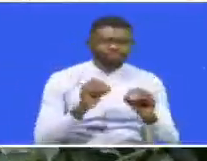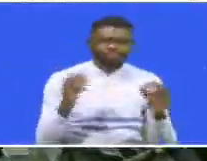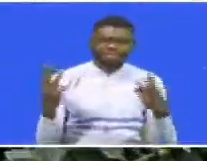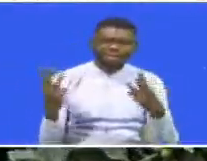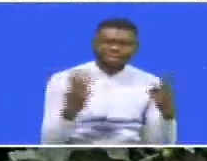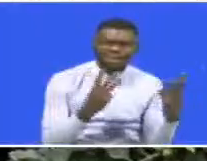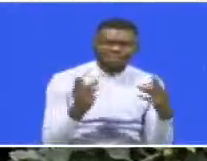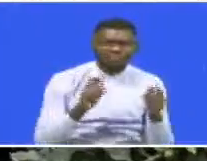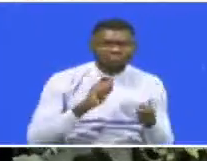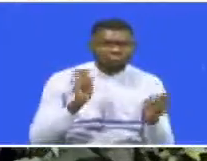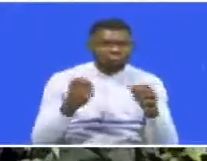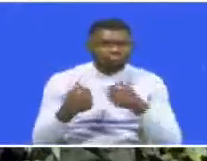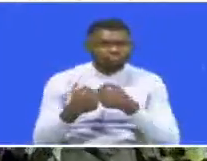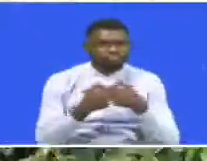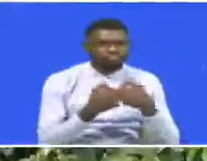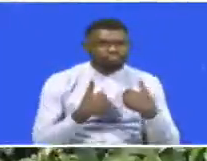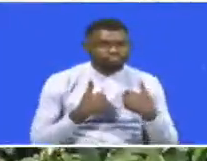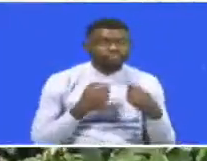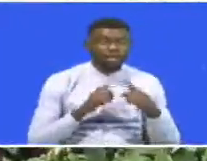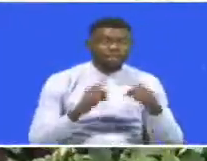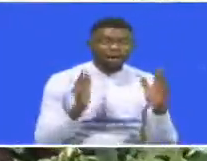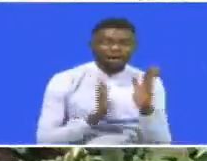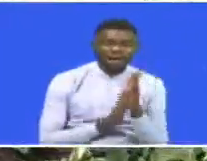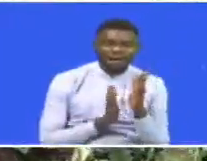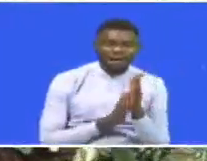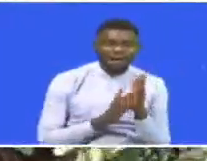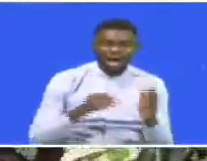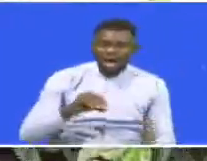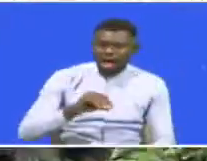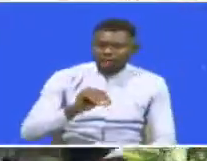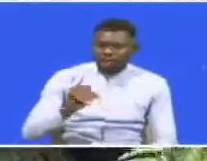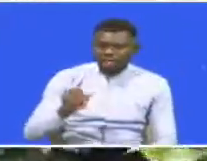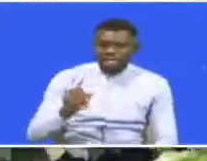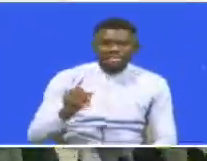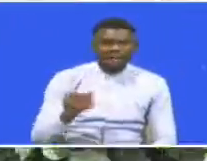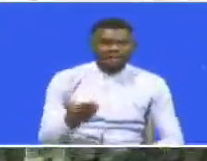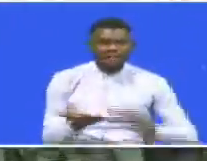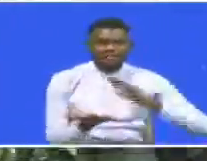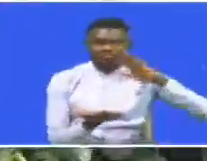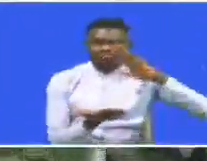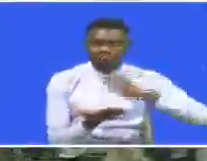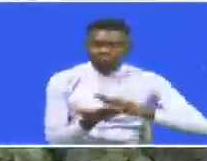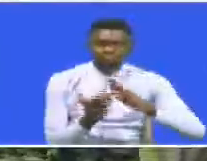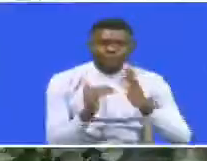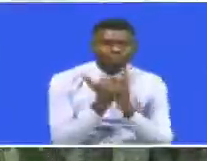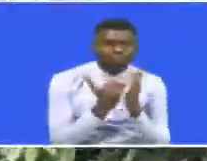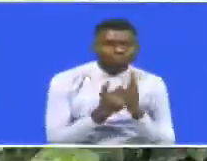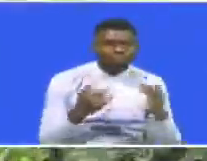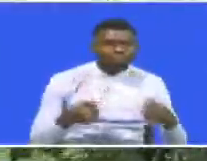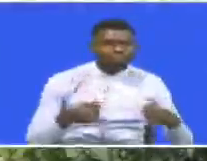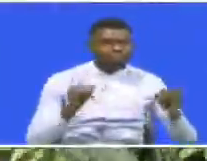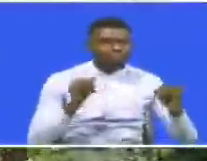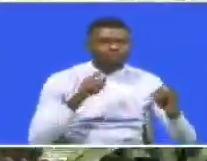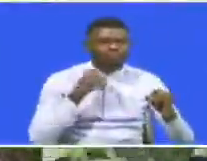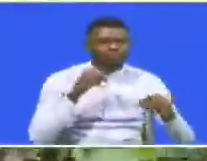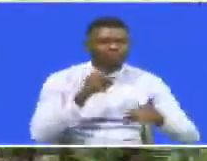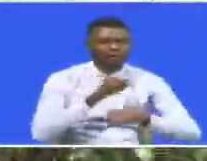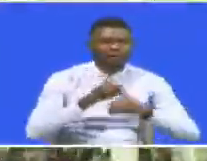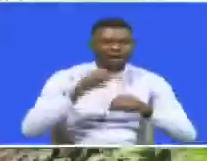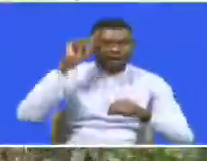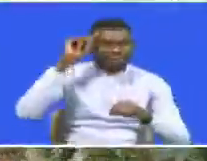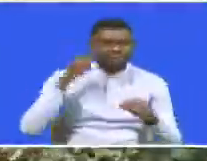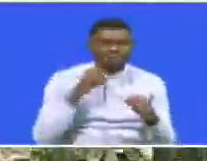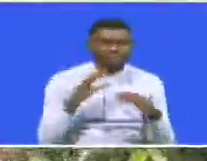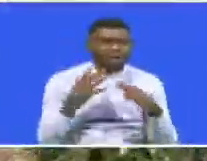change challenges. Muturi lauded the fertilizer subsidy program, which is being implemented by the national government,